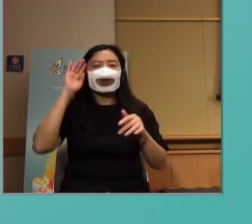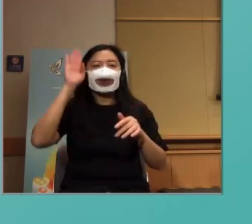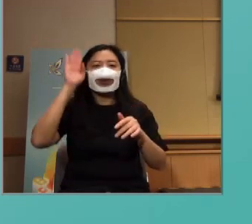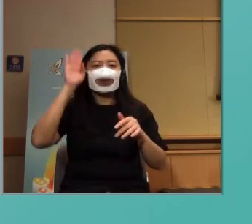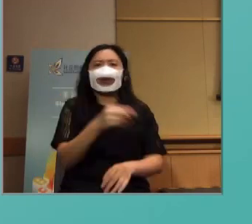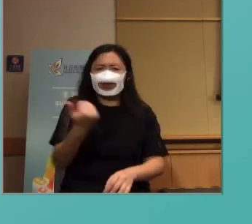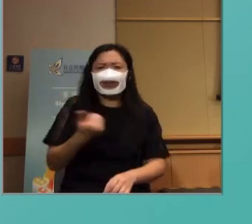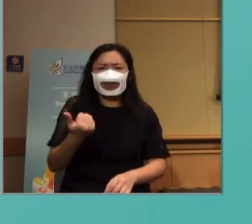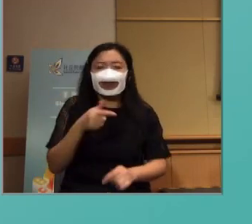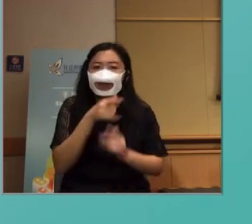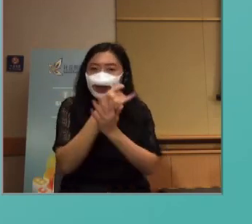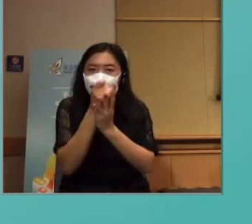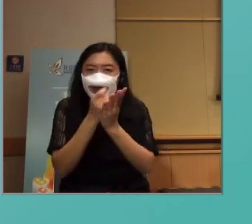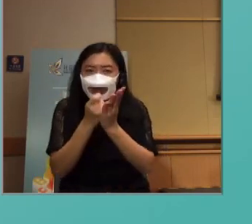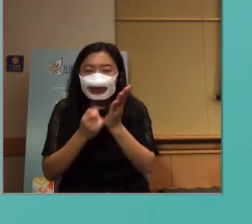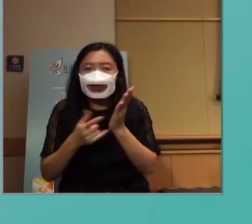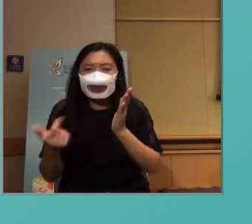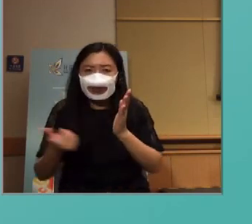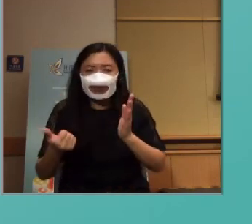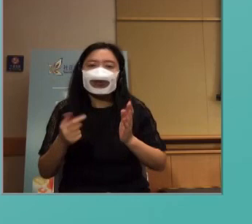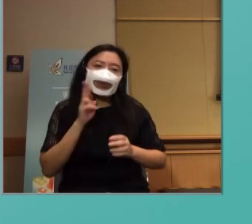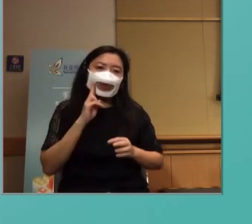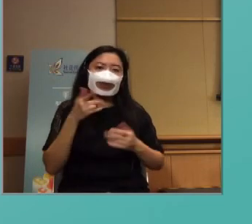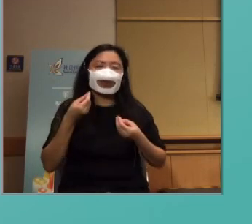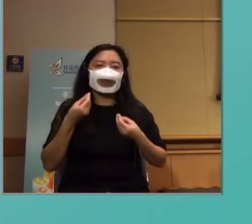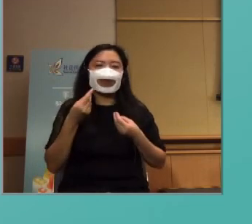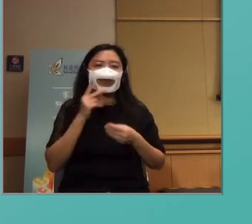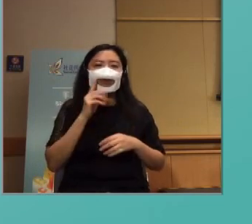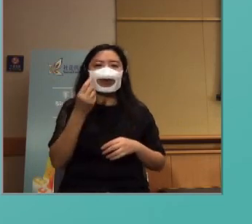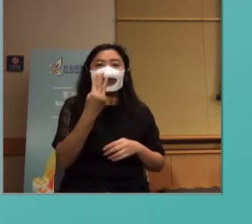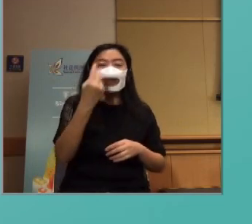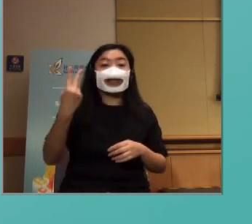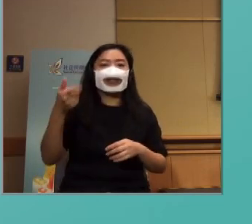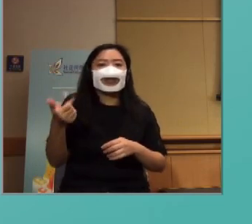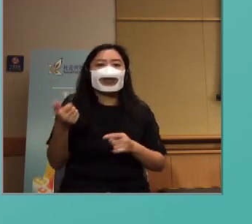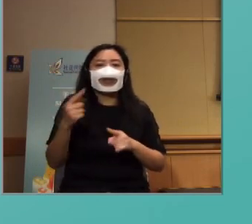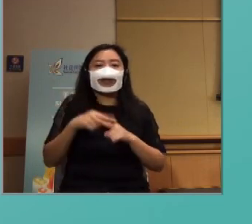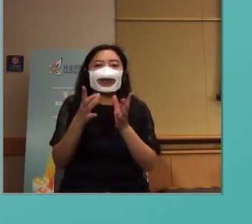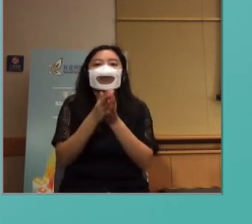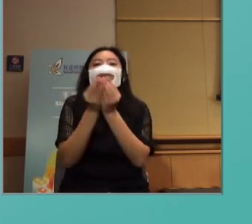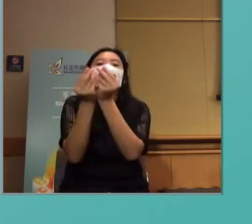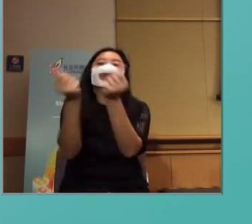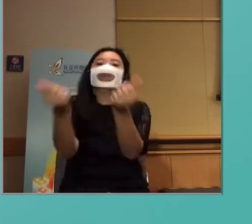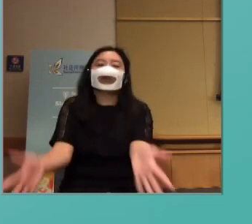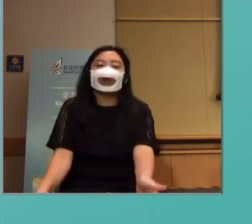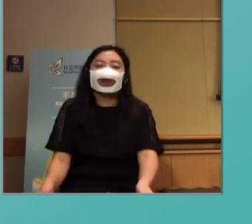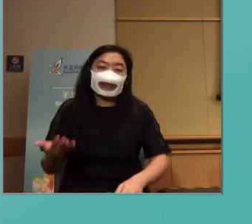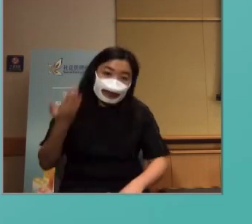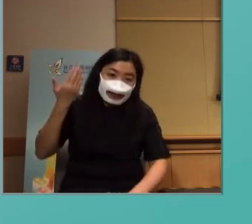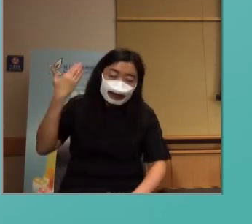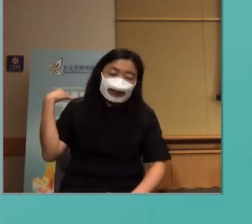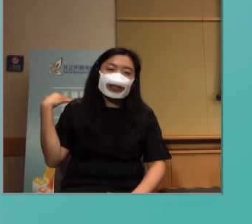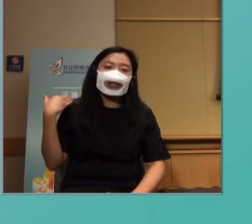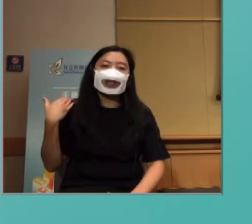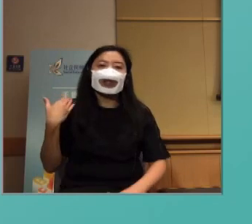by Web2. Say for magic, it was the debunked videos in 210. So now nobody wants to watch a magic show anymore because I just watched that debunked video and I know how